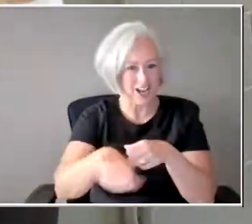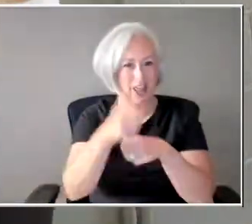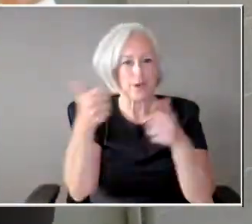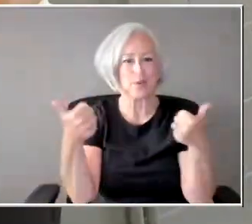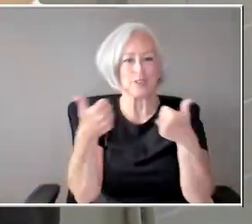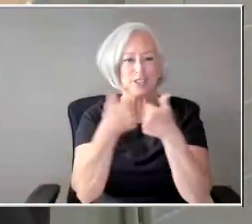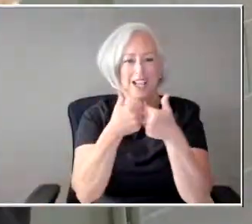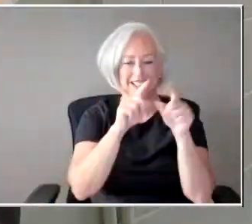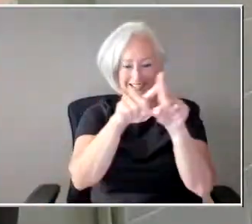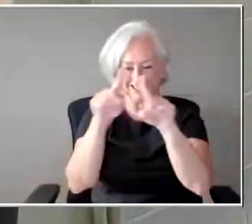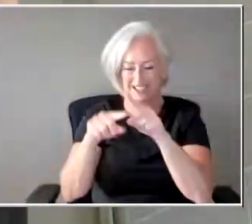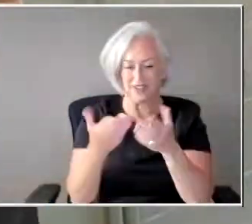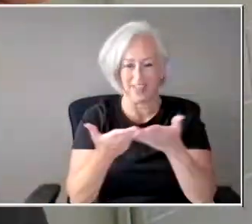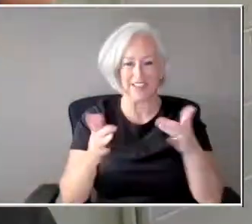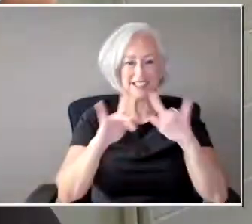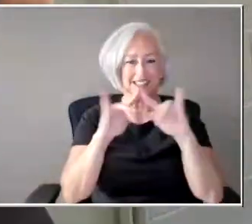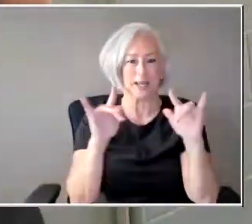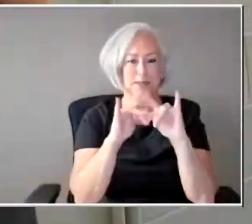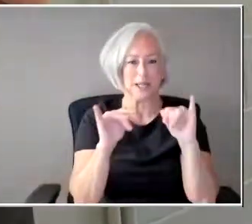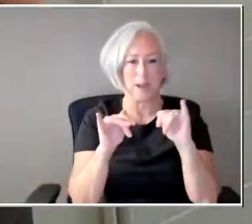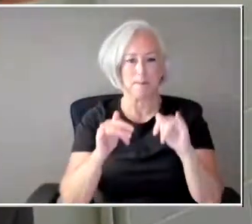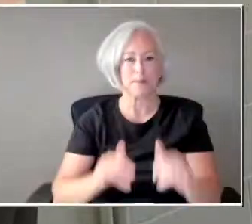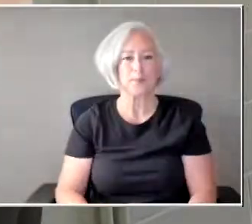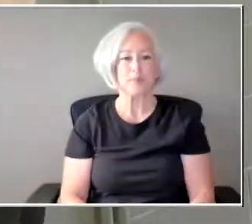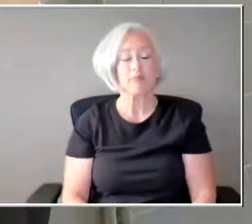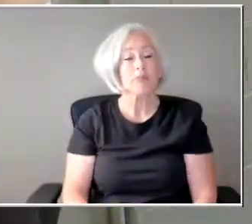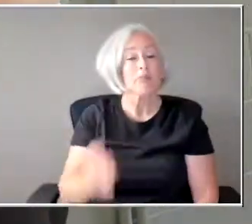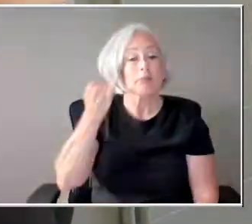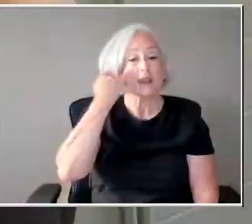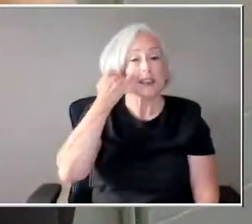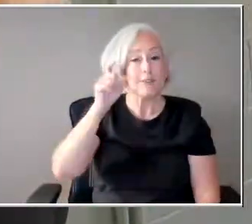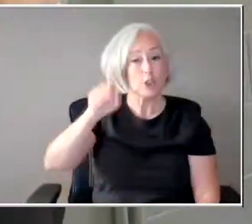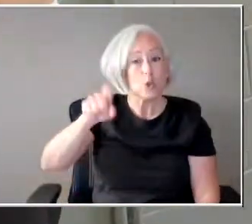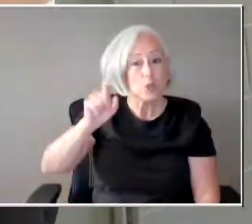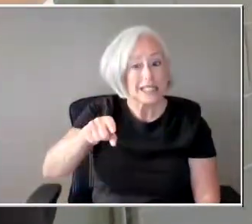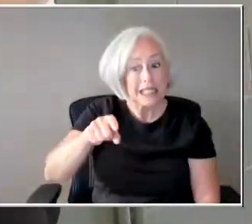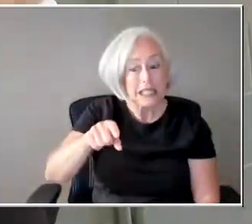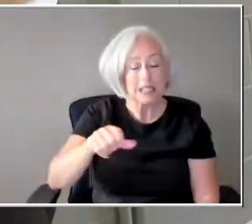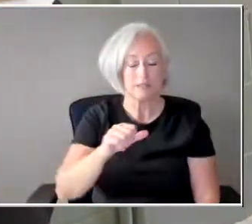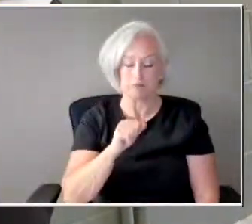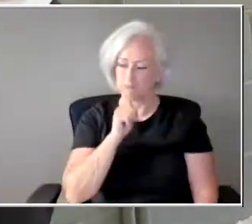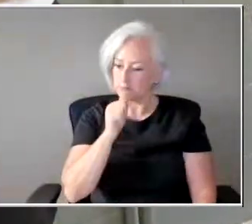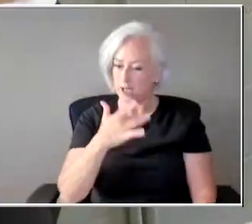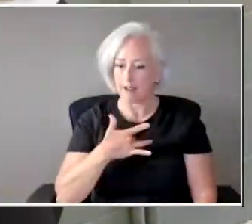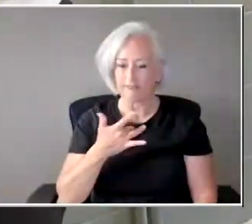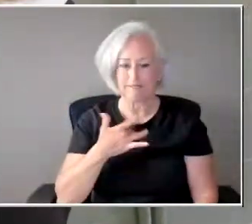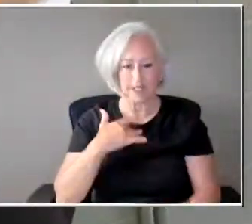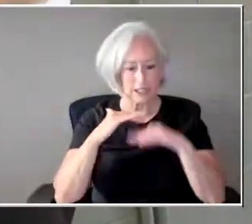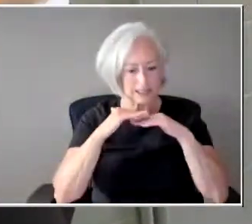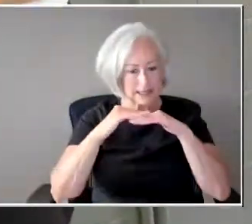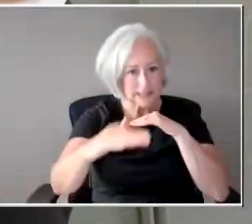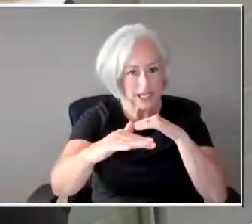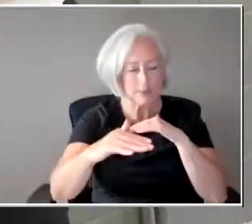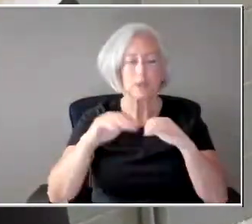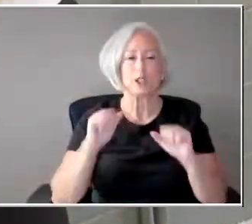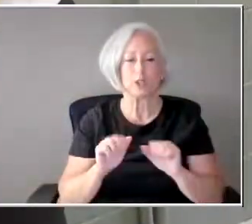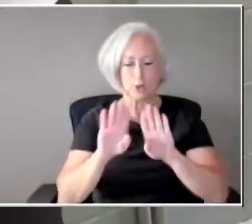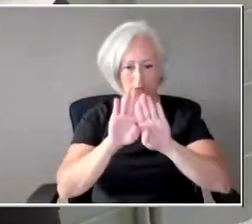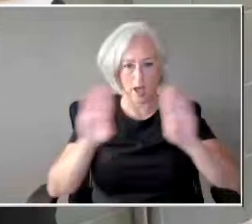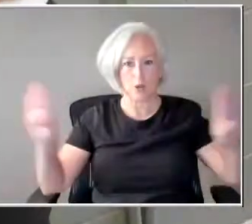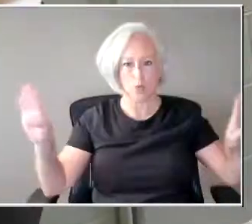things at one time. Now again, if you needed to, if this is super unstable for you, you can put your hand against a wall or against something to start